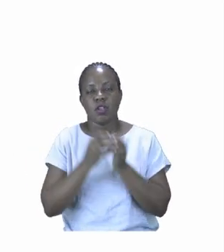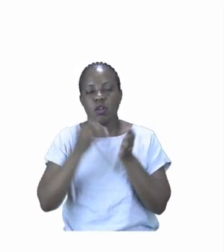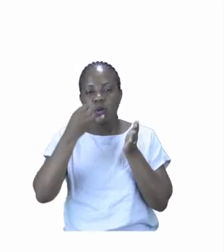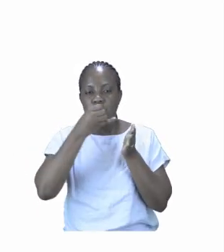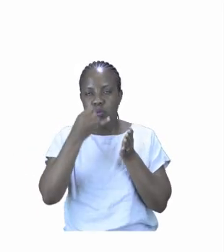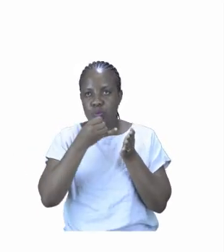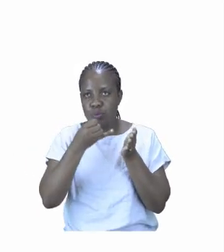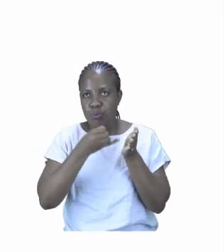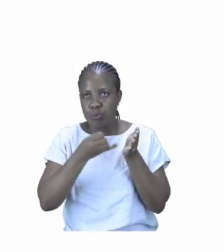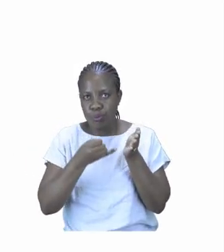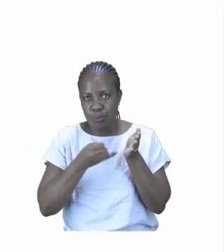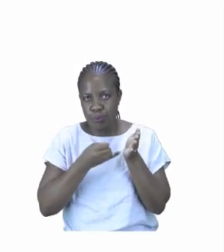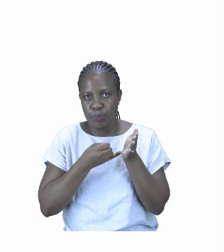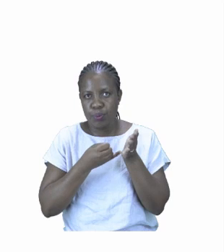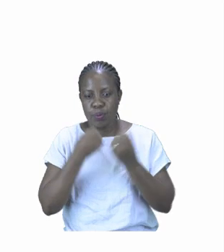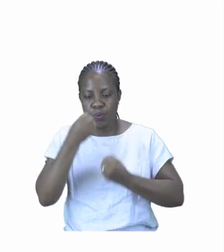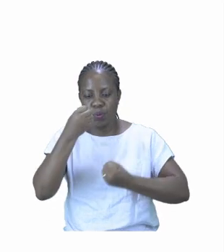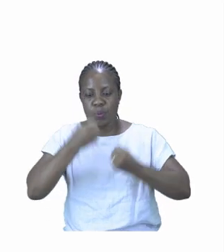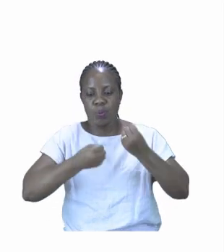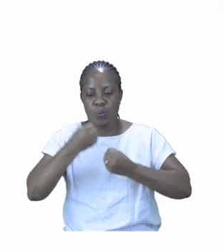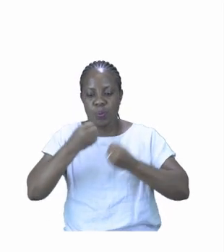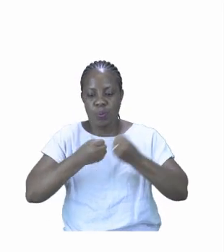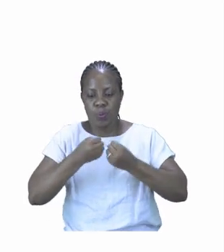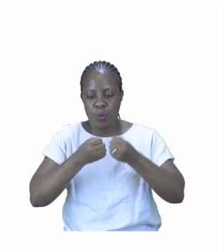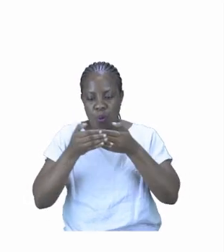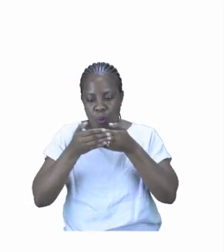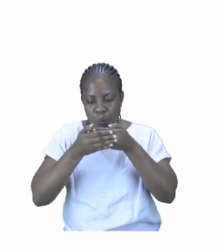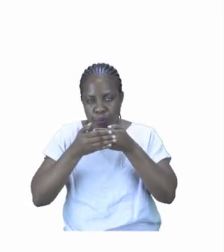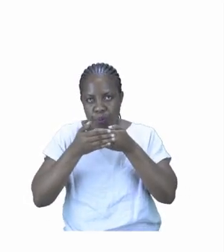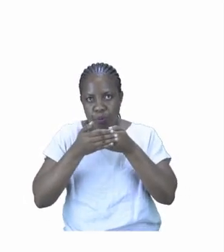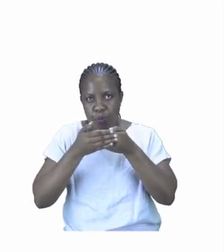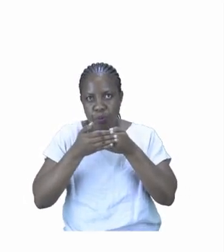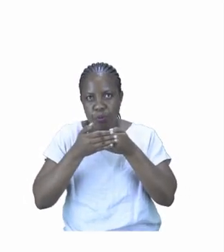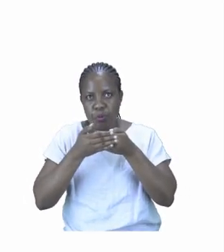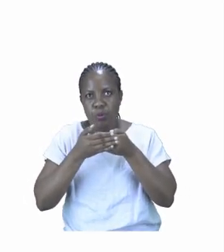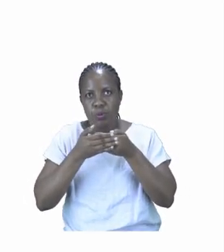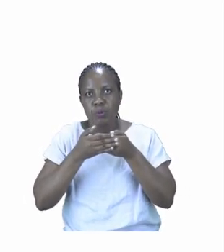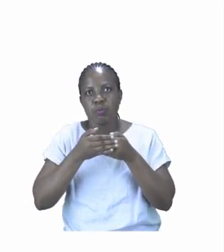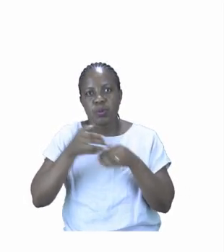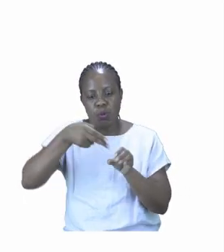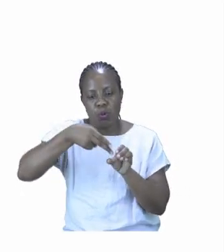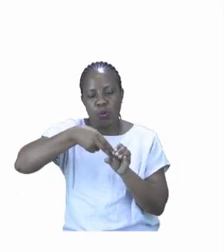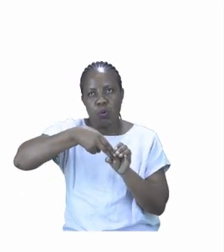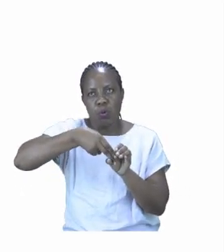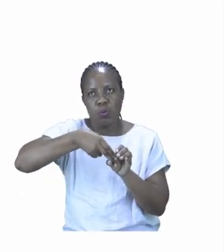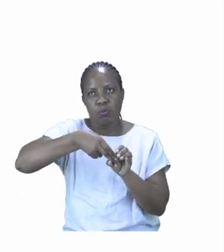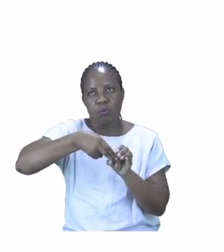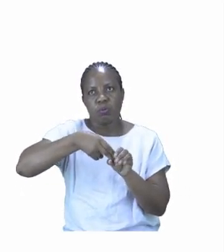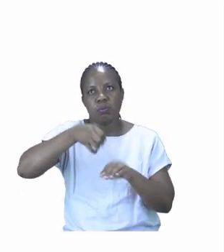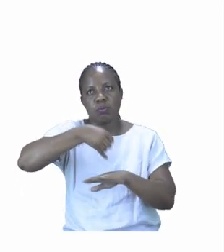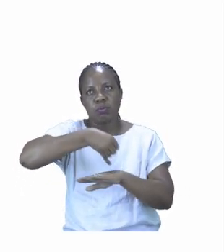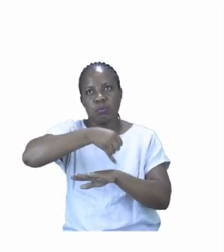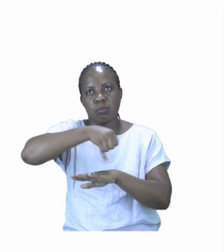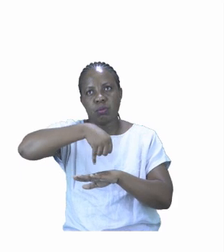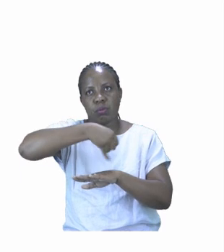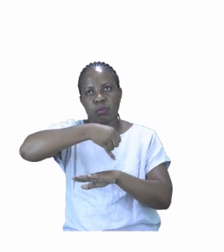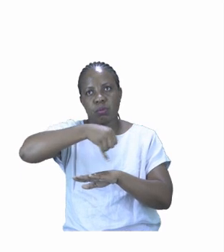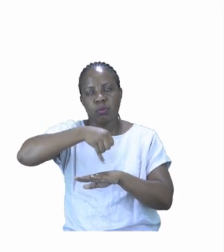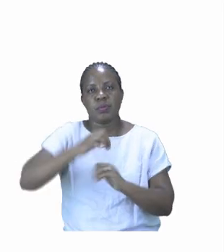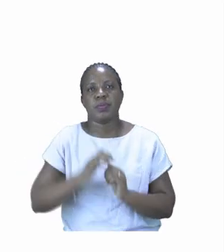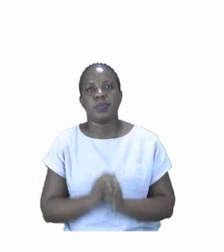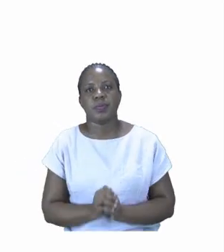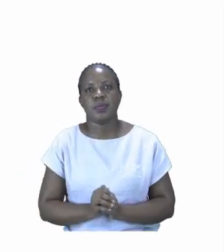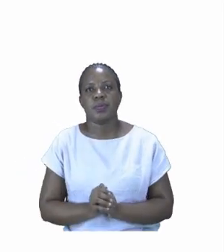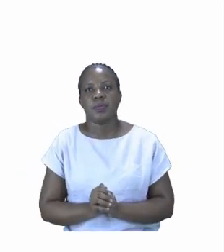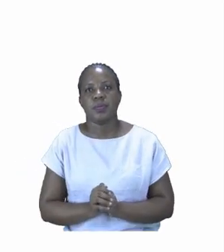for it to get its gas. Then you are going to, number 4, draw